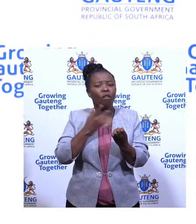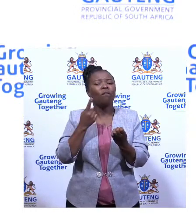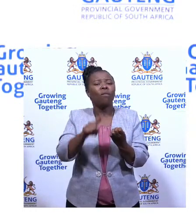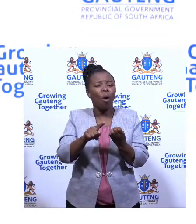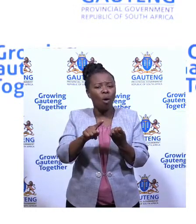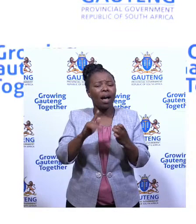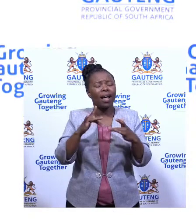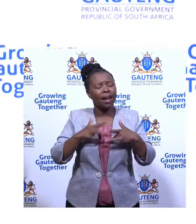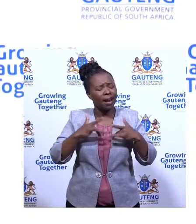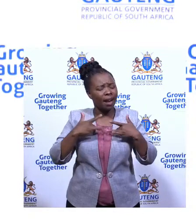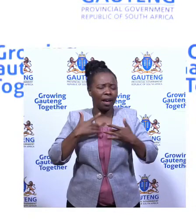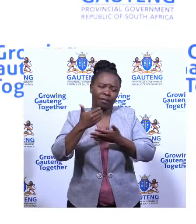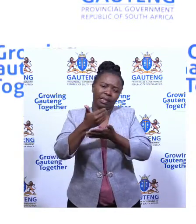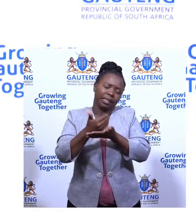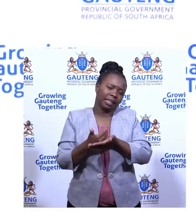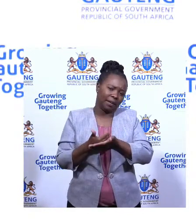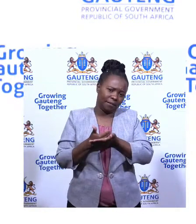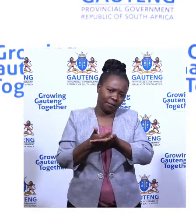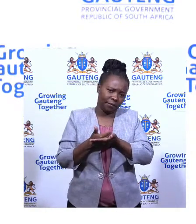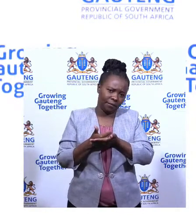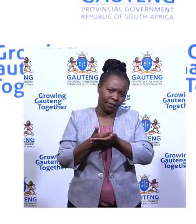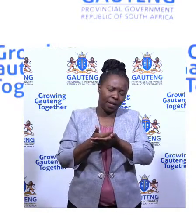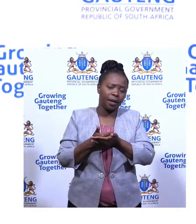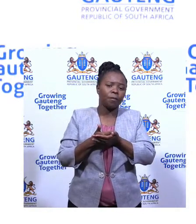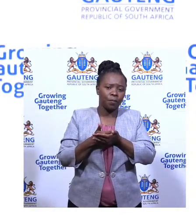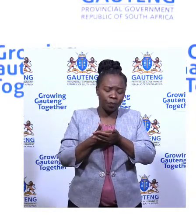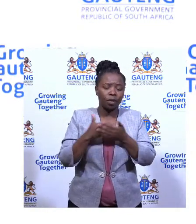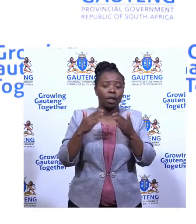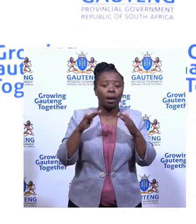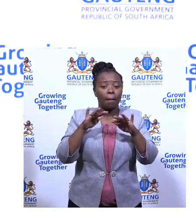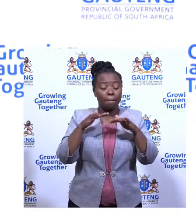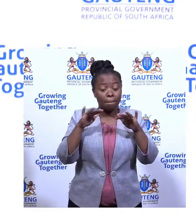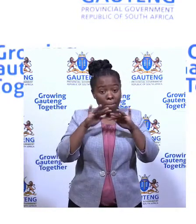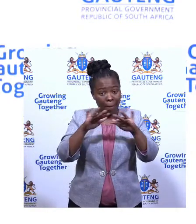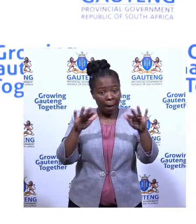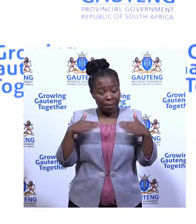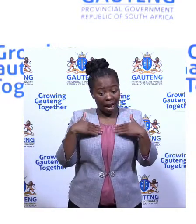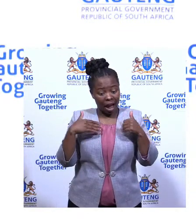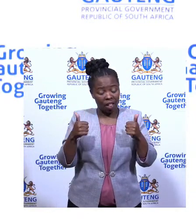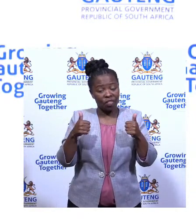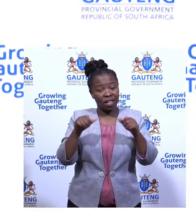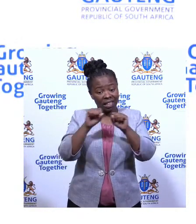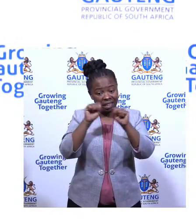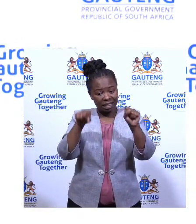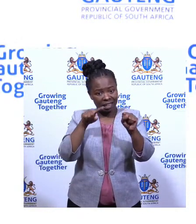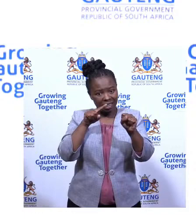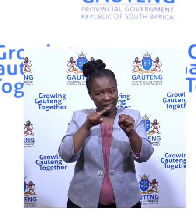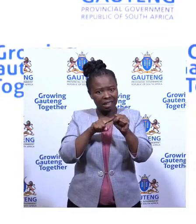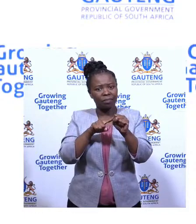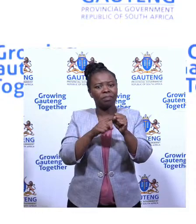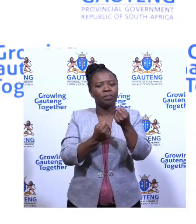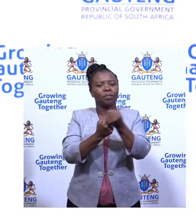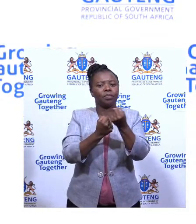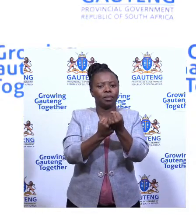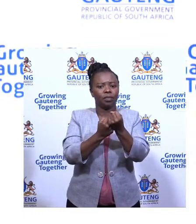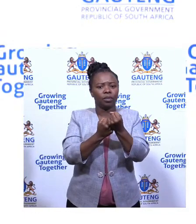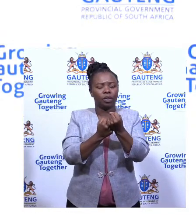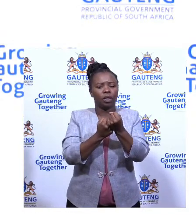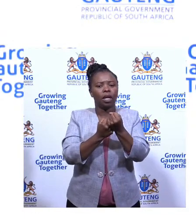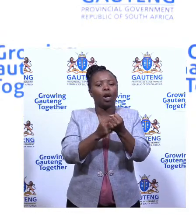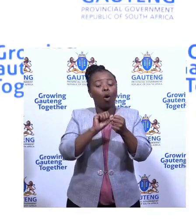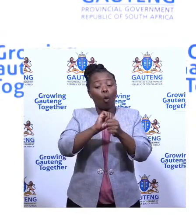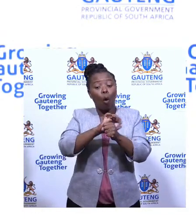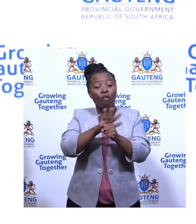lives, enhancing the capacity of our public healthcare system to respond to COVID now, but not only